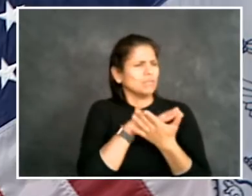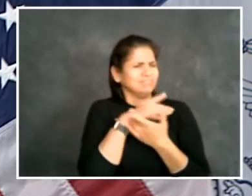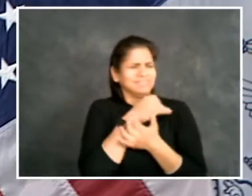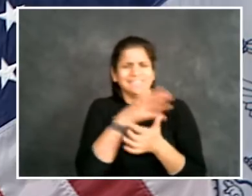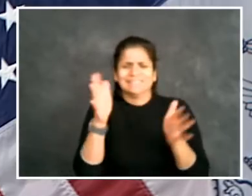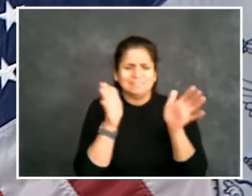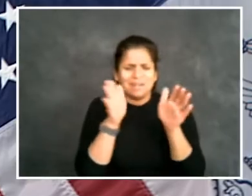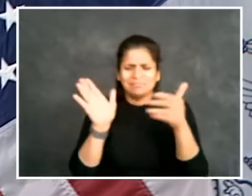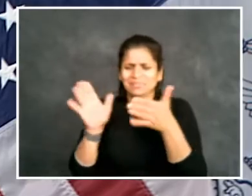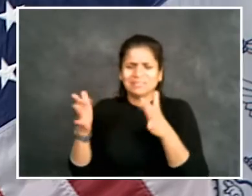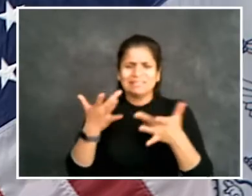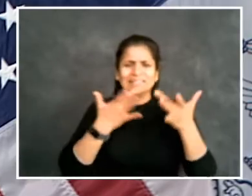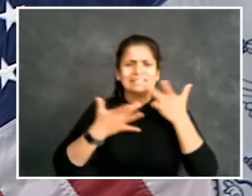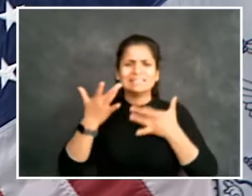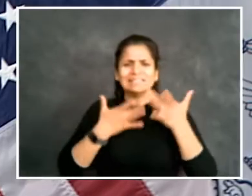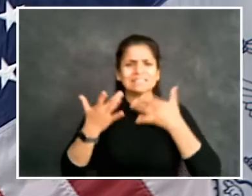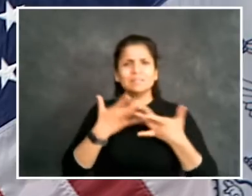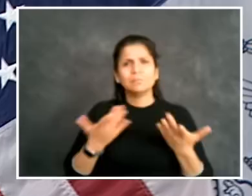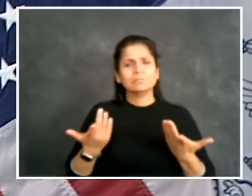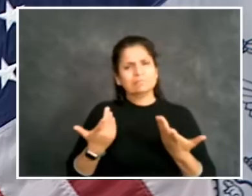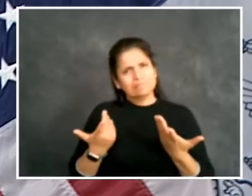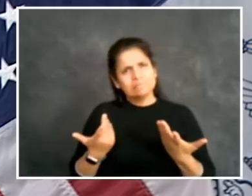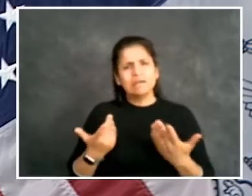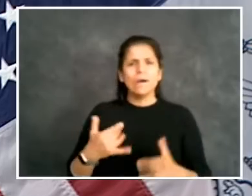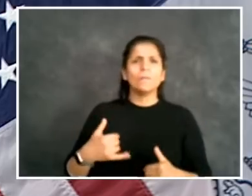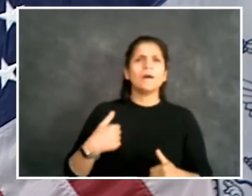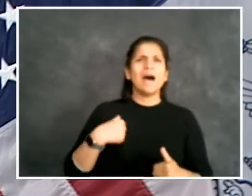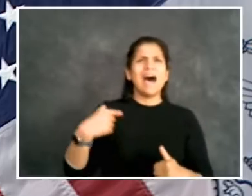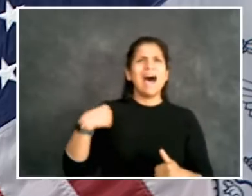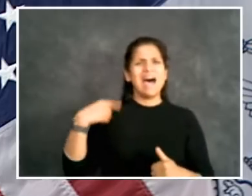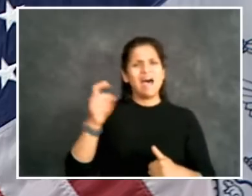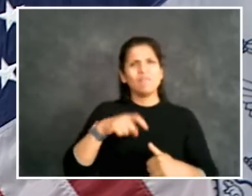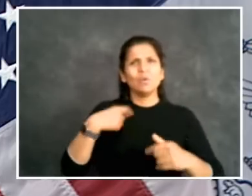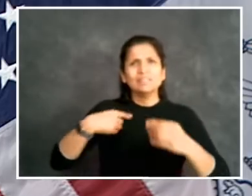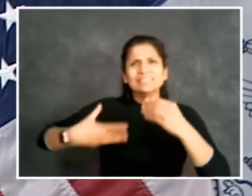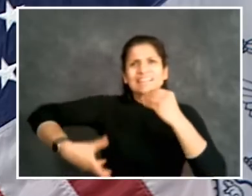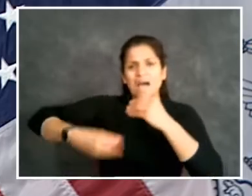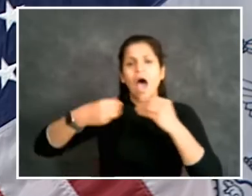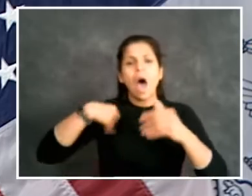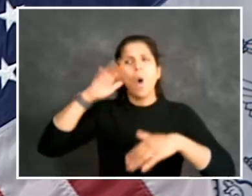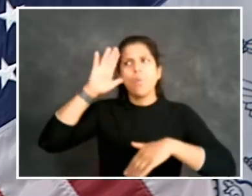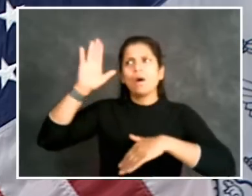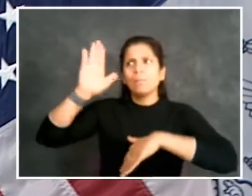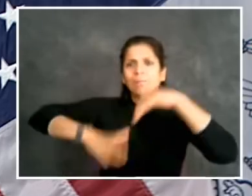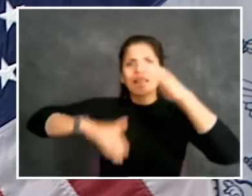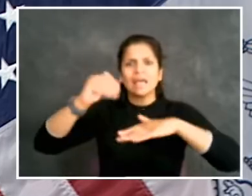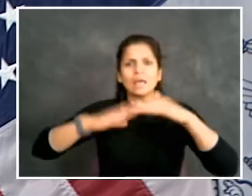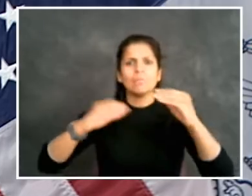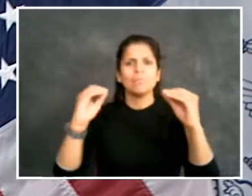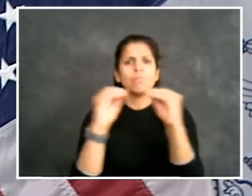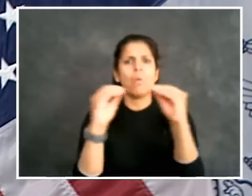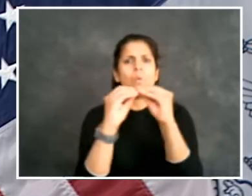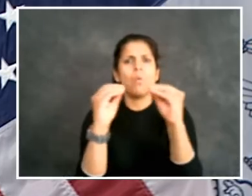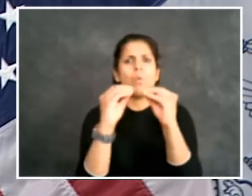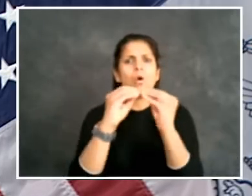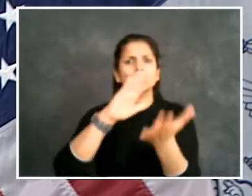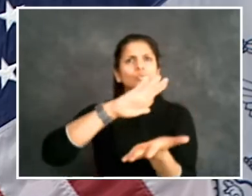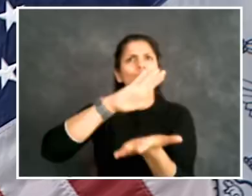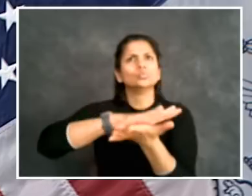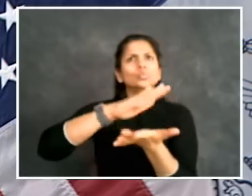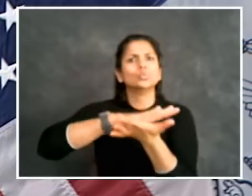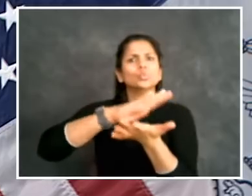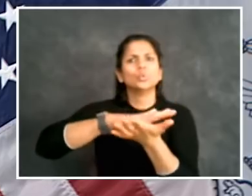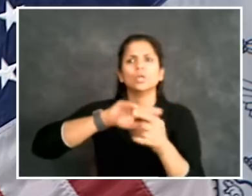of new schools all the time because in many of our communities, we still have overcrowding in our schools. So